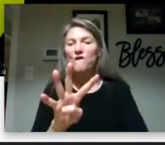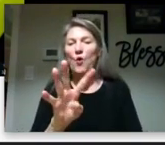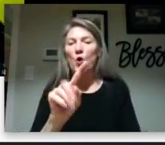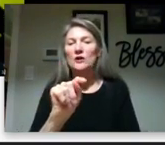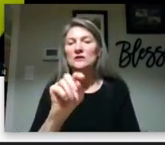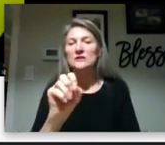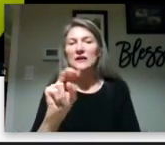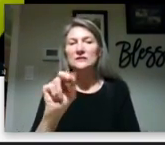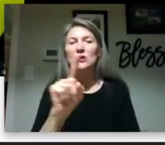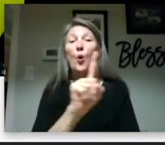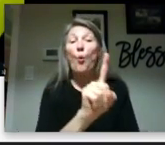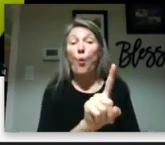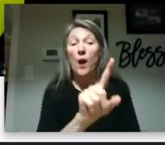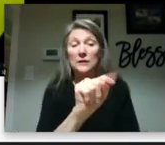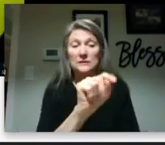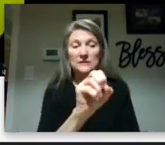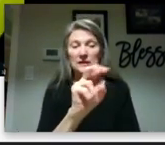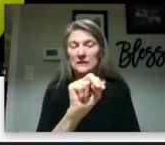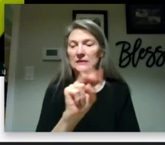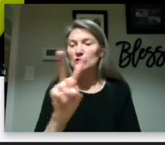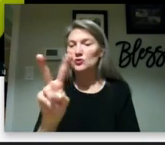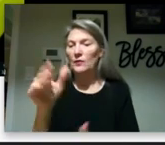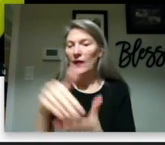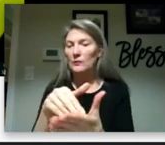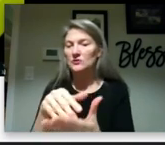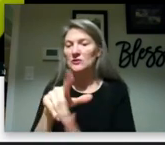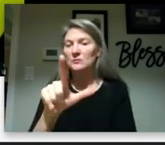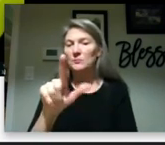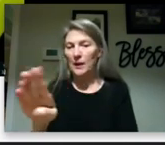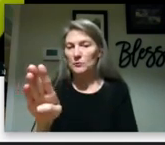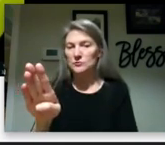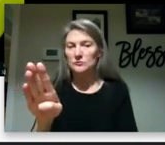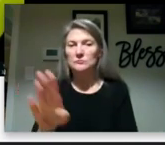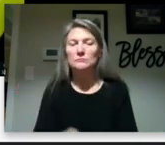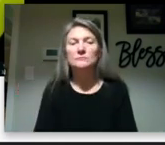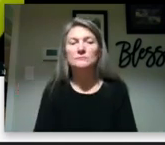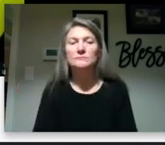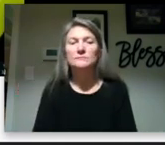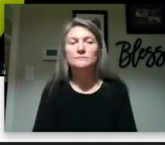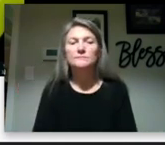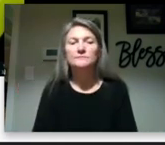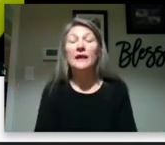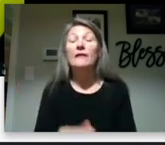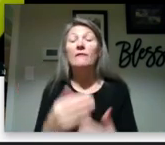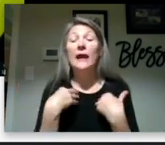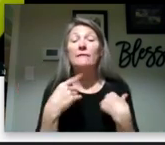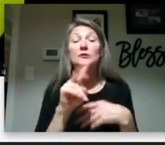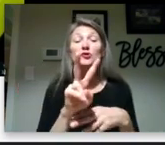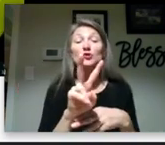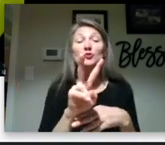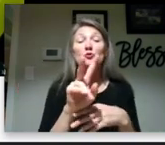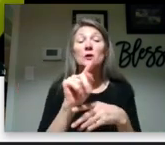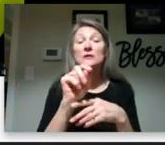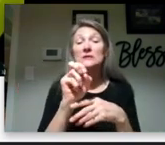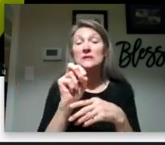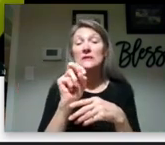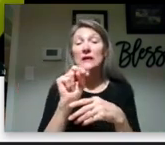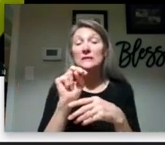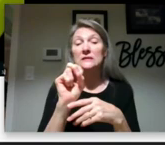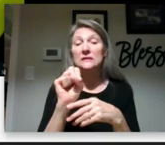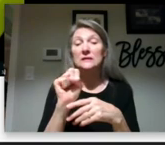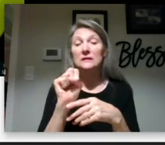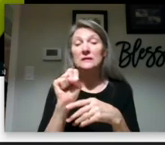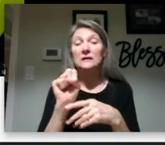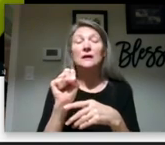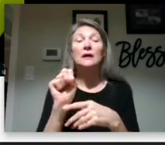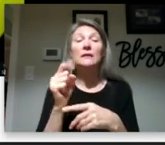have 1 ton, that's equivalent to 2,000 pounds. If I have 2 tons, then you can use